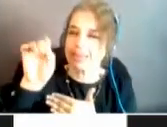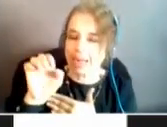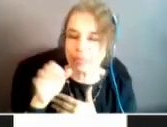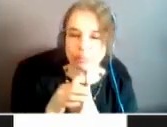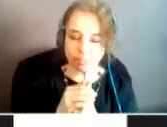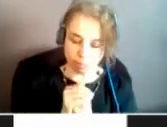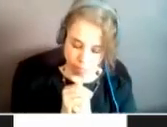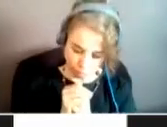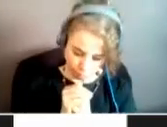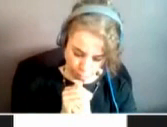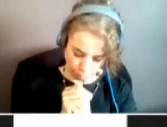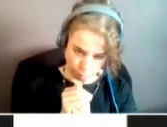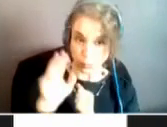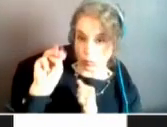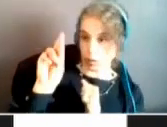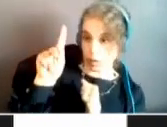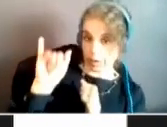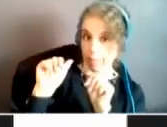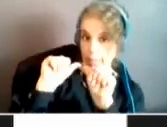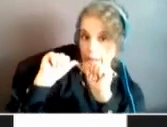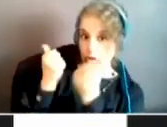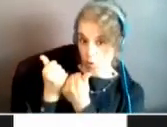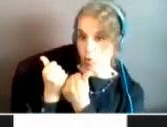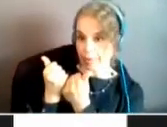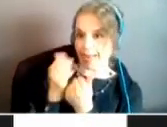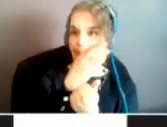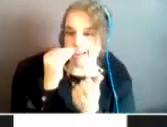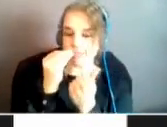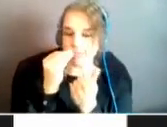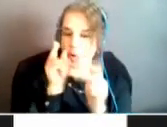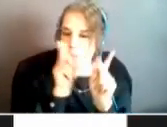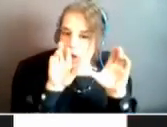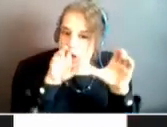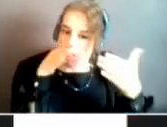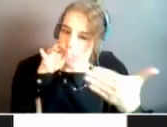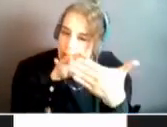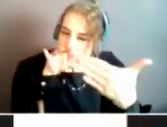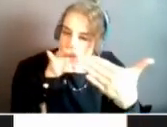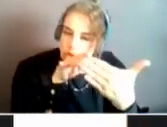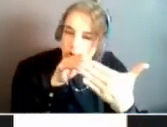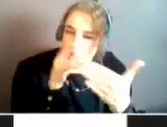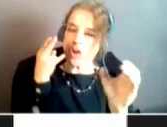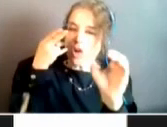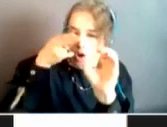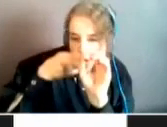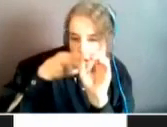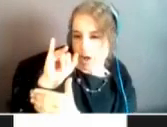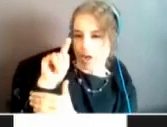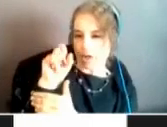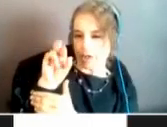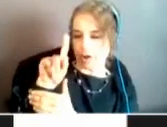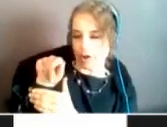And so Marty and associates also through a study that they were doing about the interpersonal theory